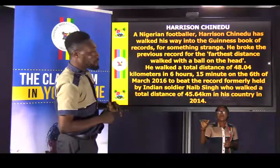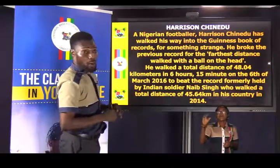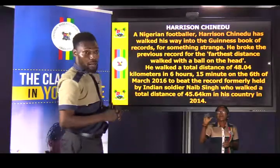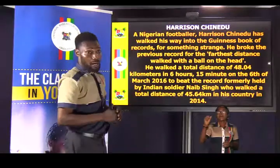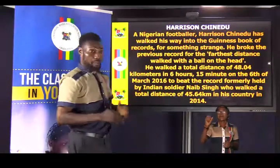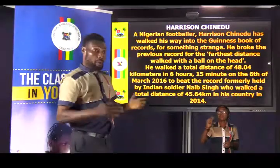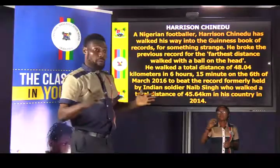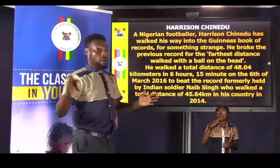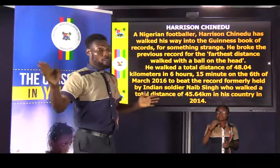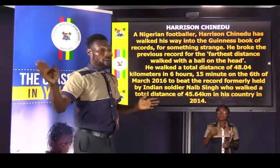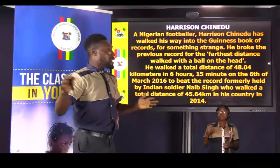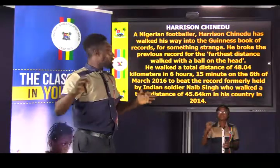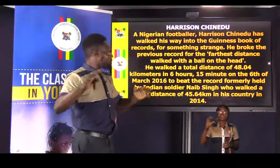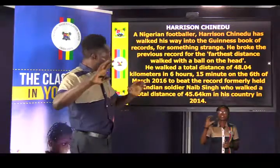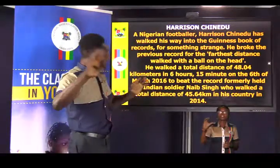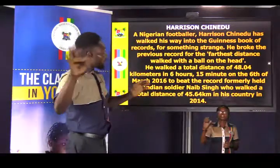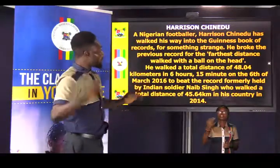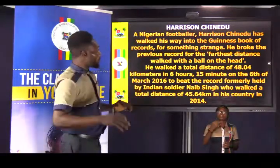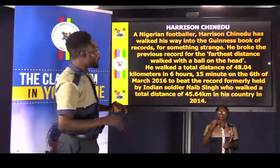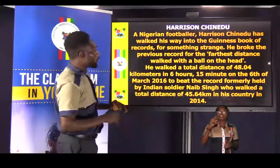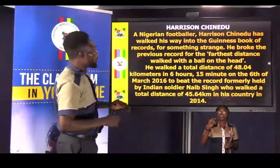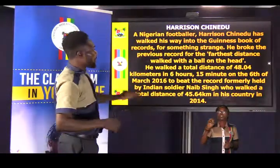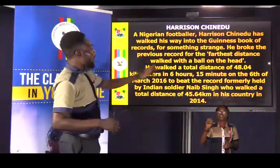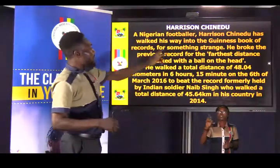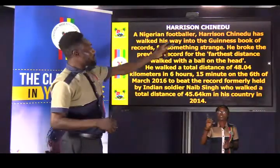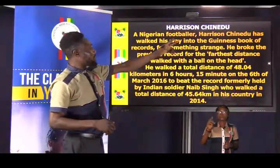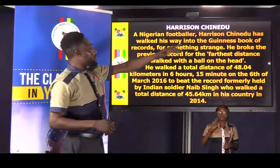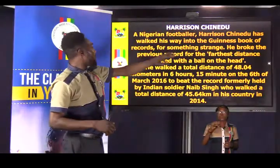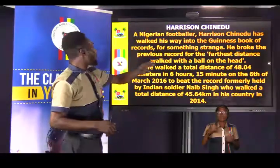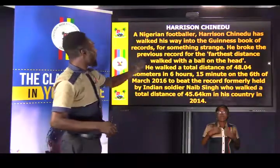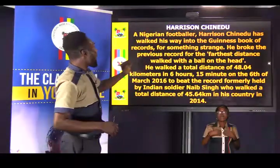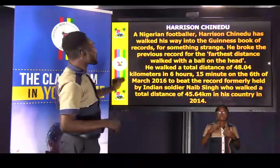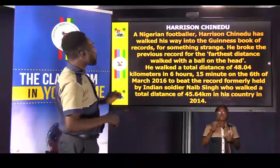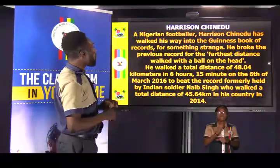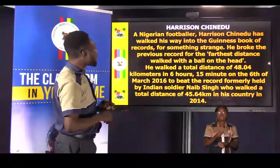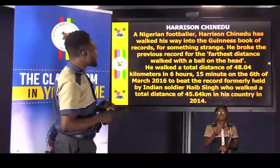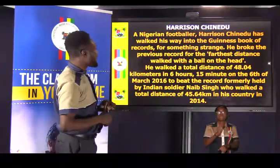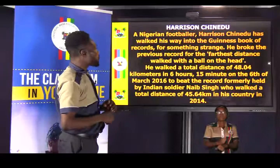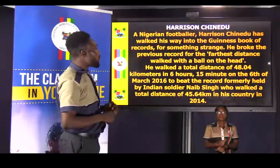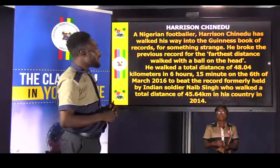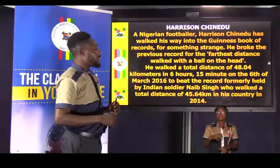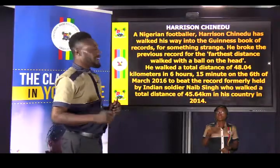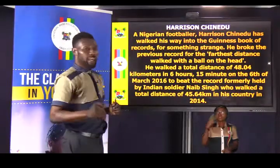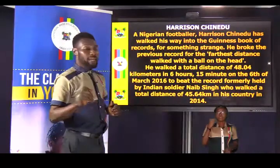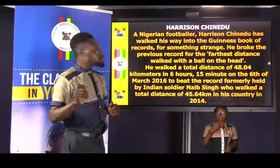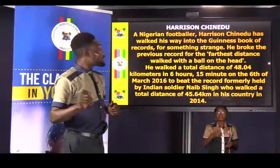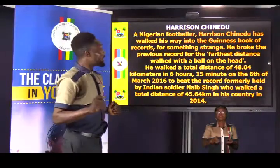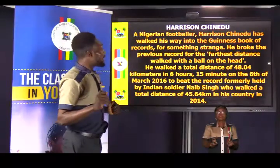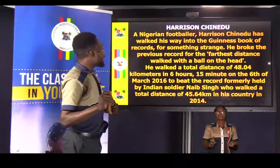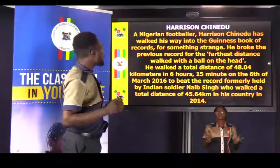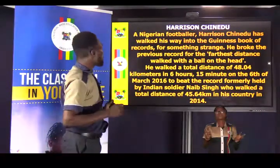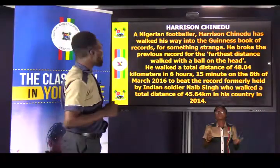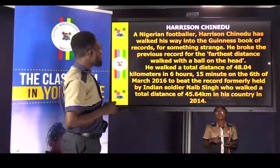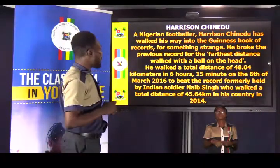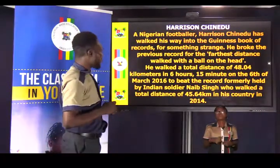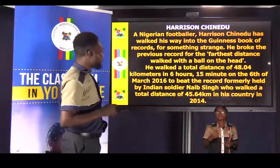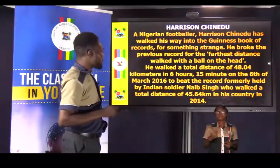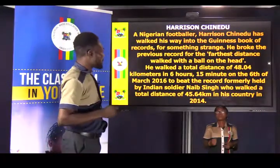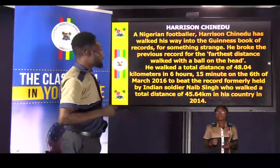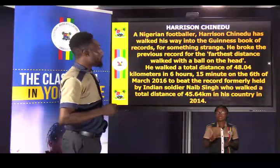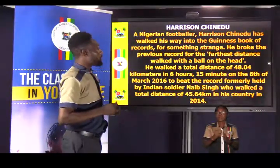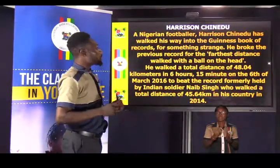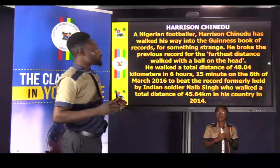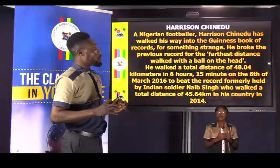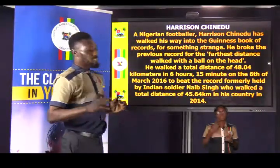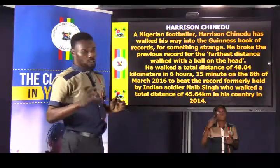Nigerian footballer, may not be popular like the footballers we know. Arisin Chinedu has worked his way into the Guinness Book of